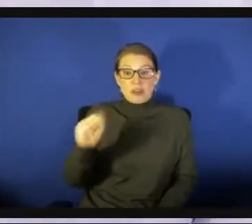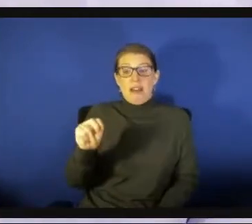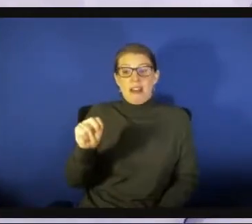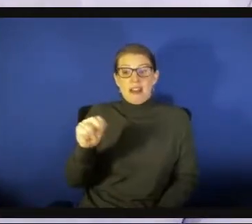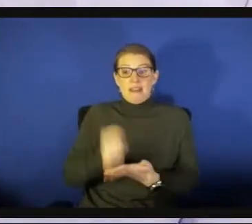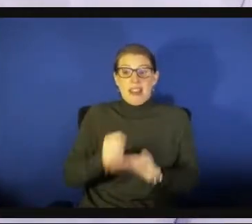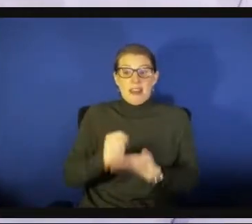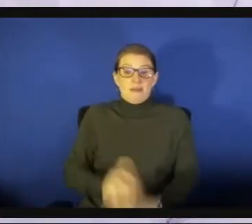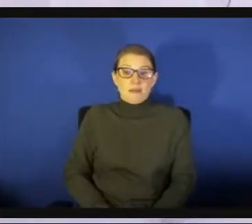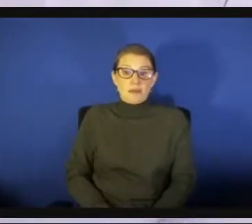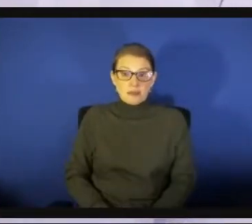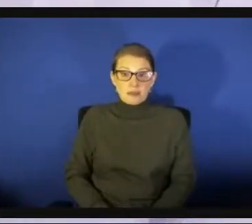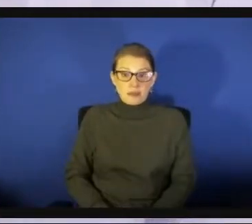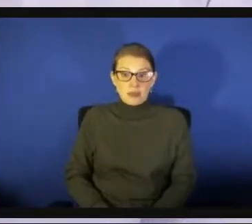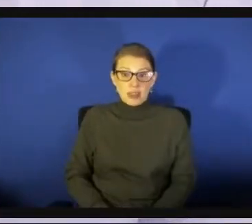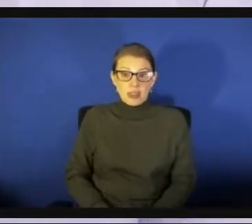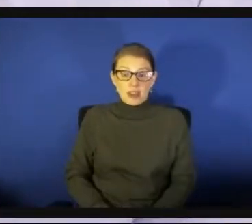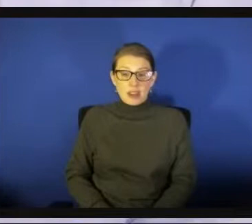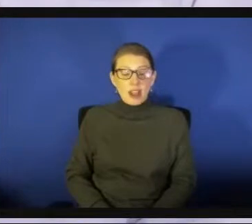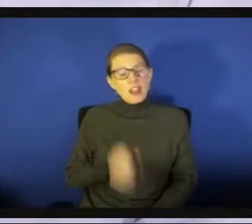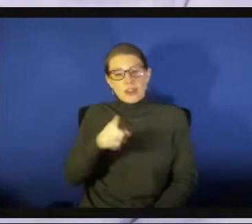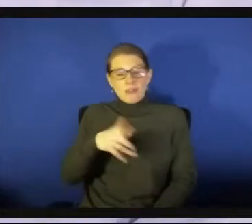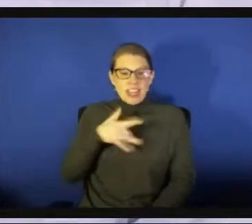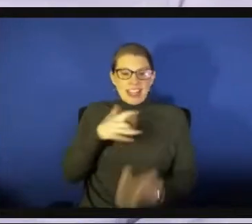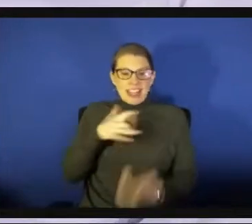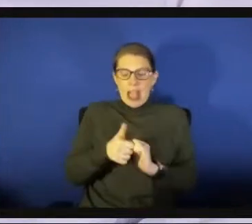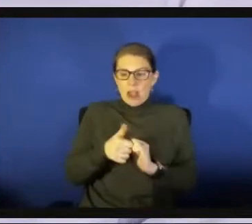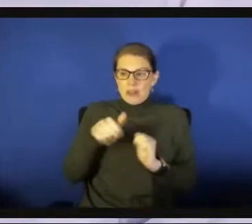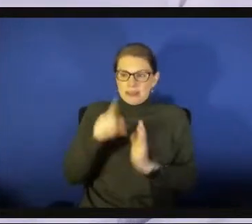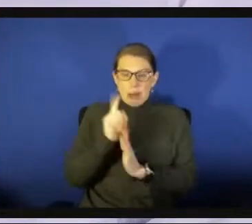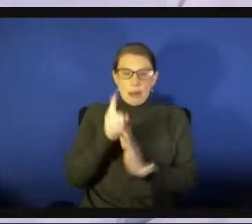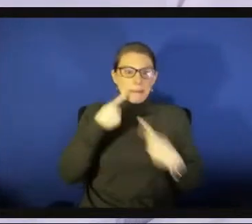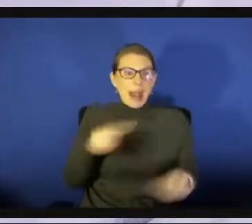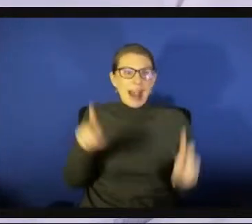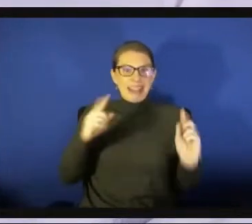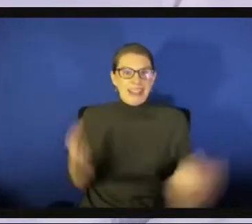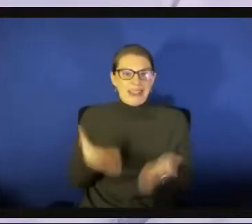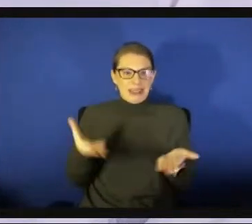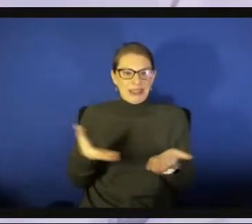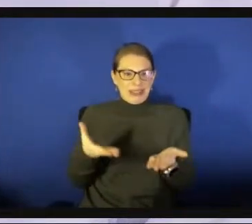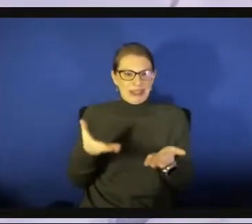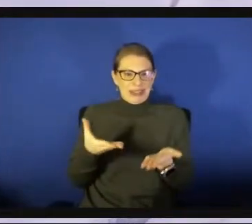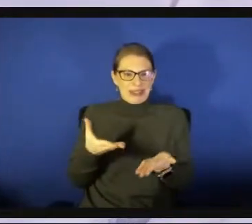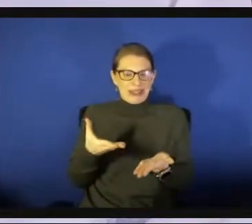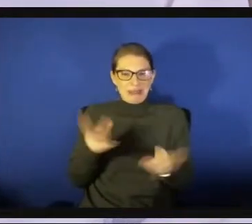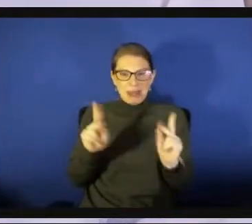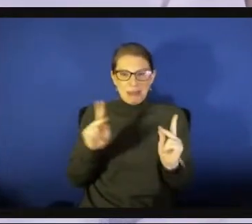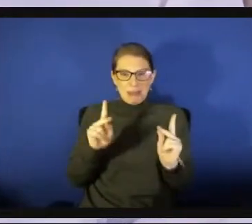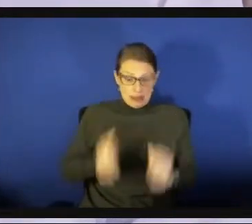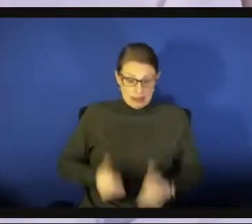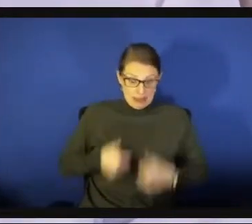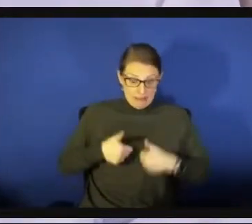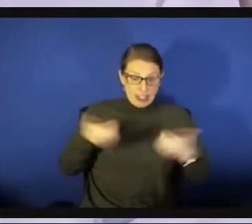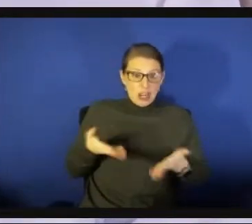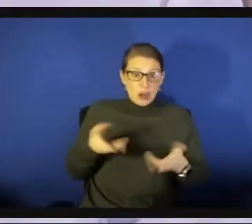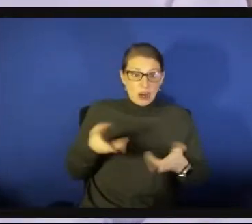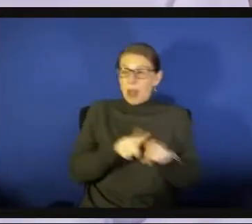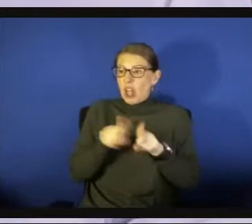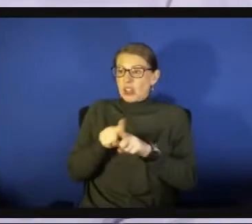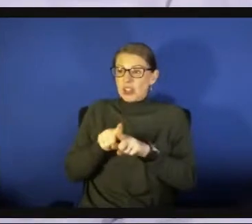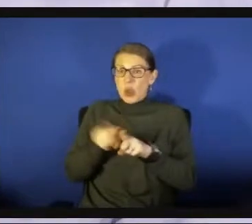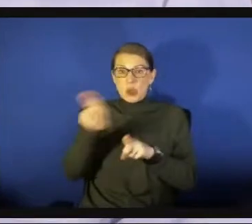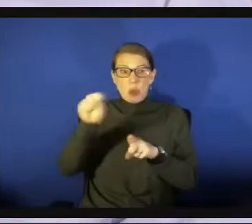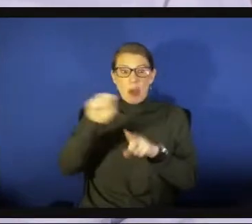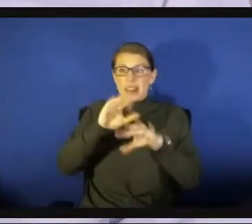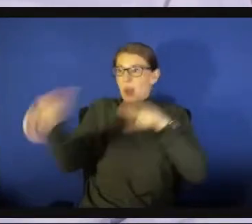brought this to Kansas City, and this woman is finally here to be able to make sure that we're giving our people that live here, but then being able to welcome people from all over the country. Right.